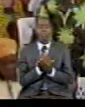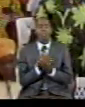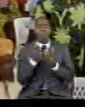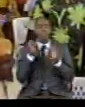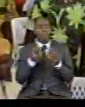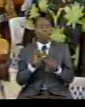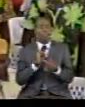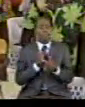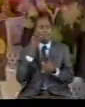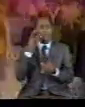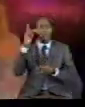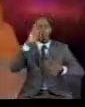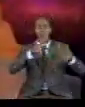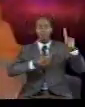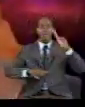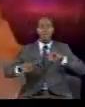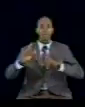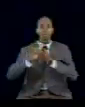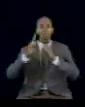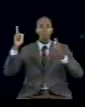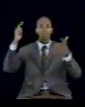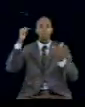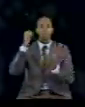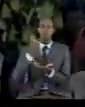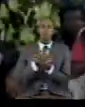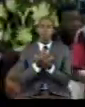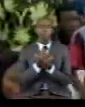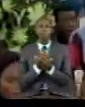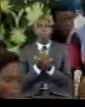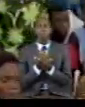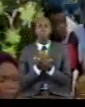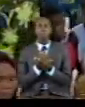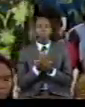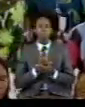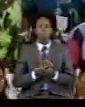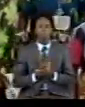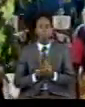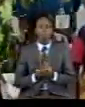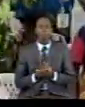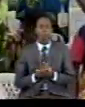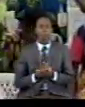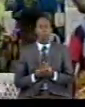global amen? Amen. Amen.